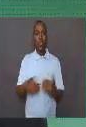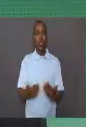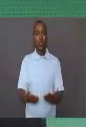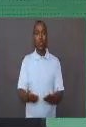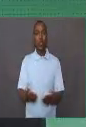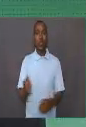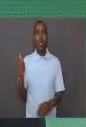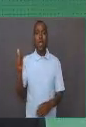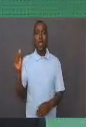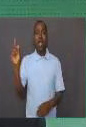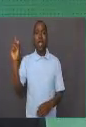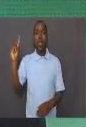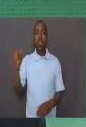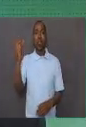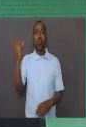ions,